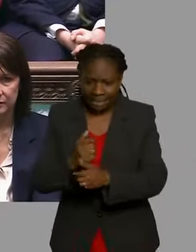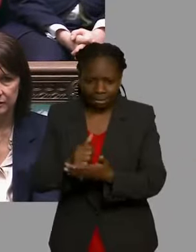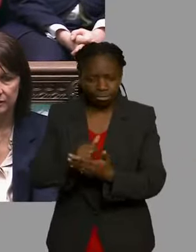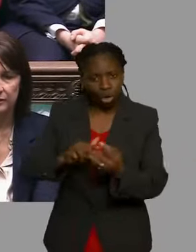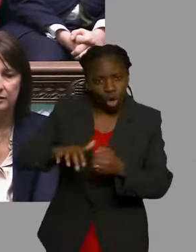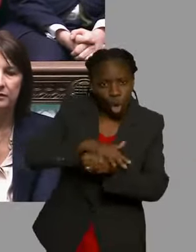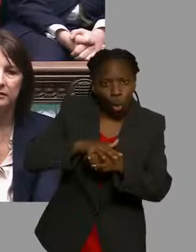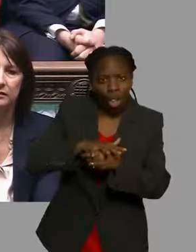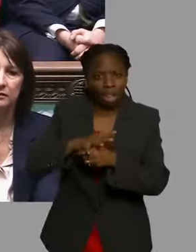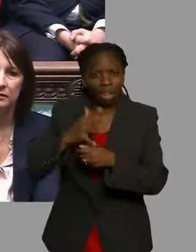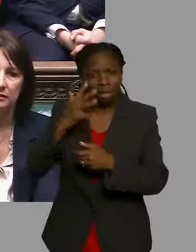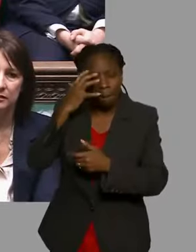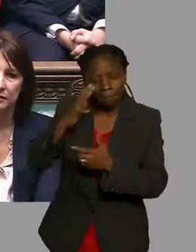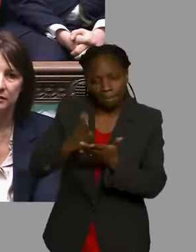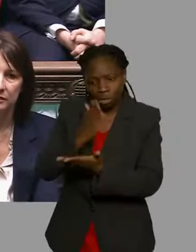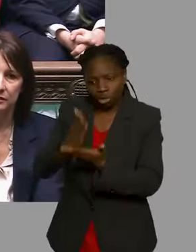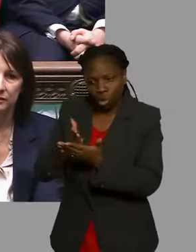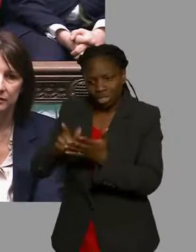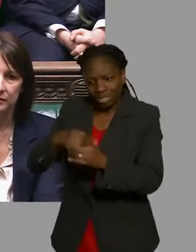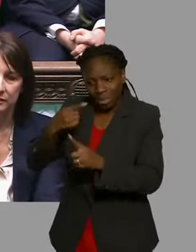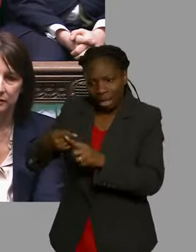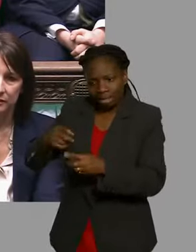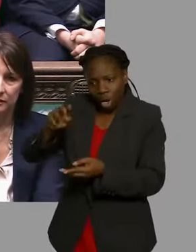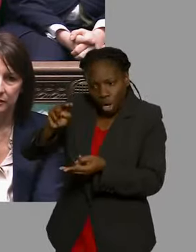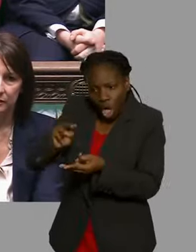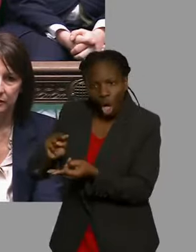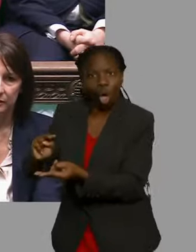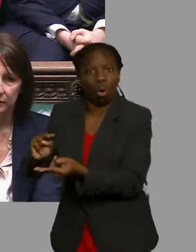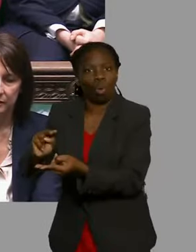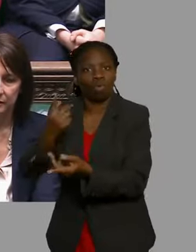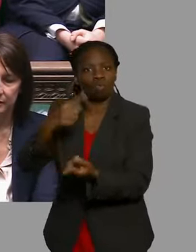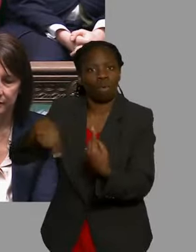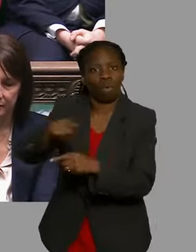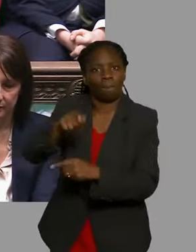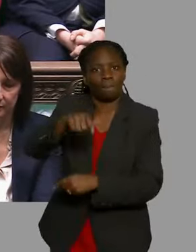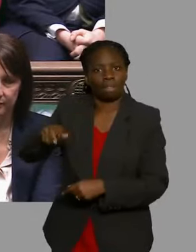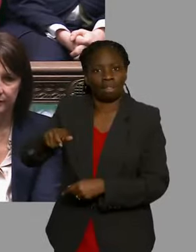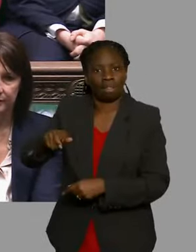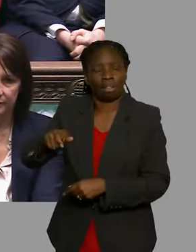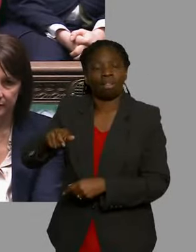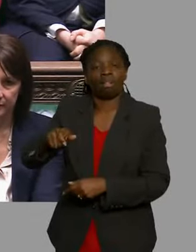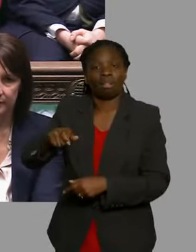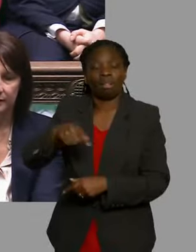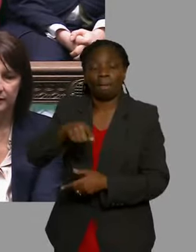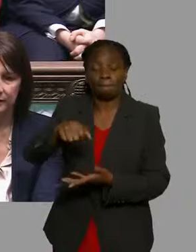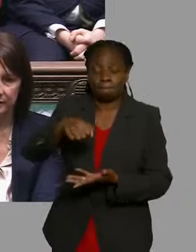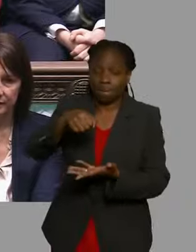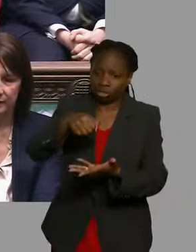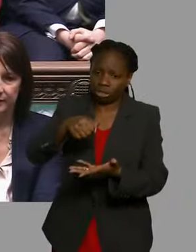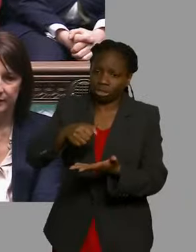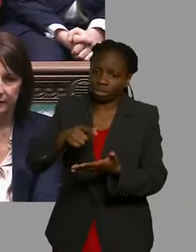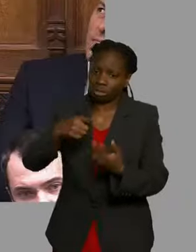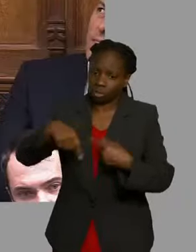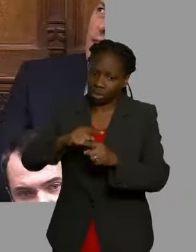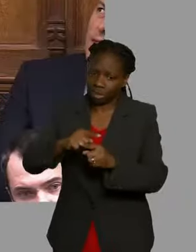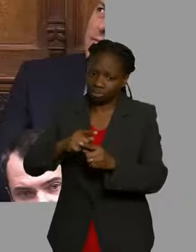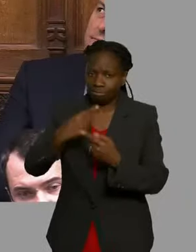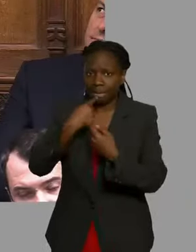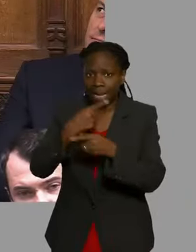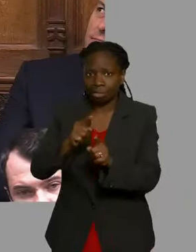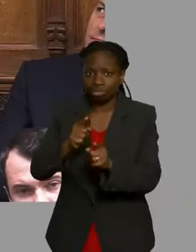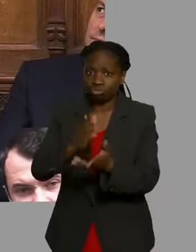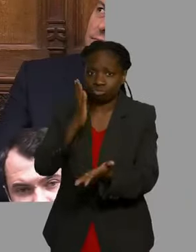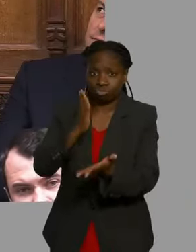working people. The budget announced real terms increase for local government with over £4 billion of added